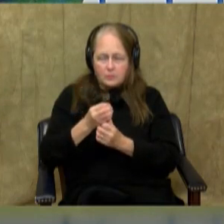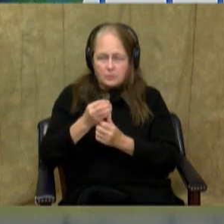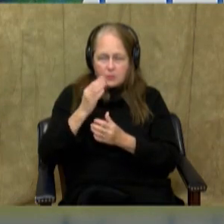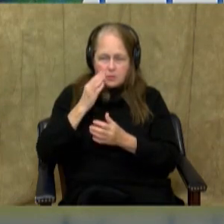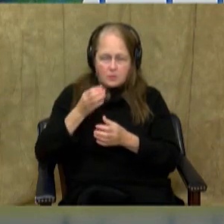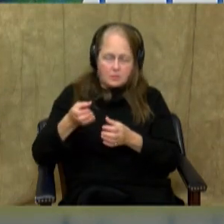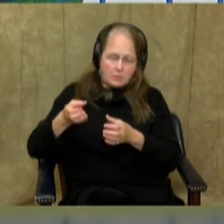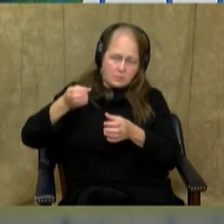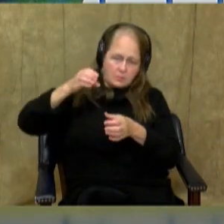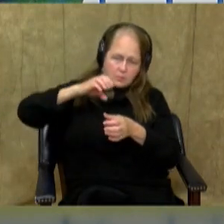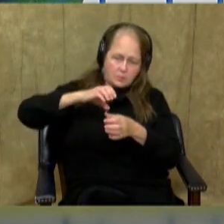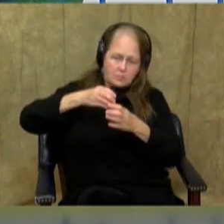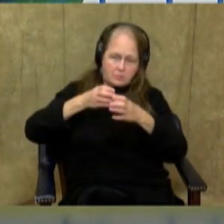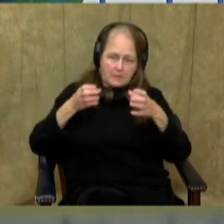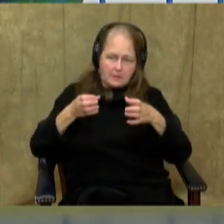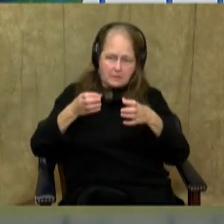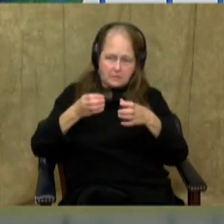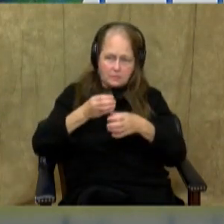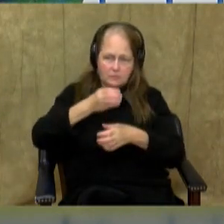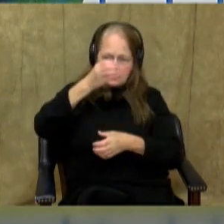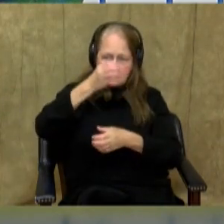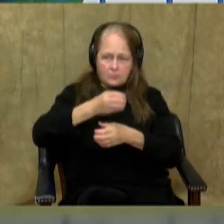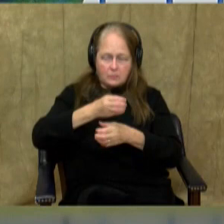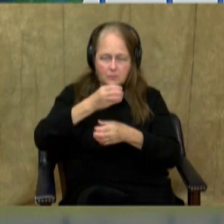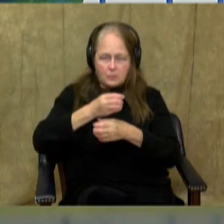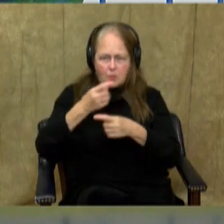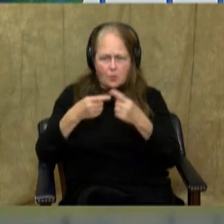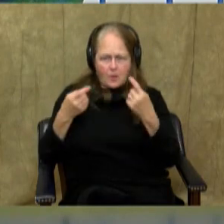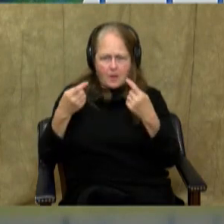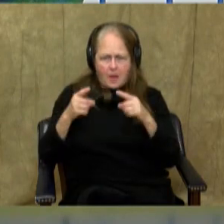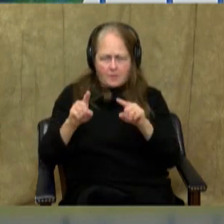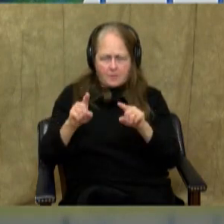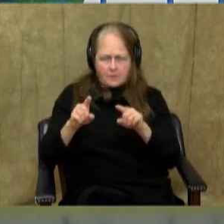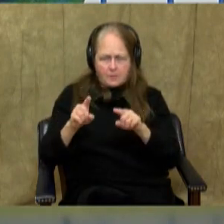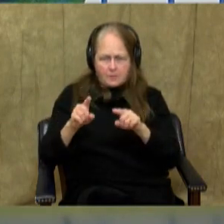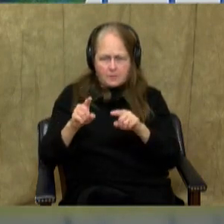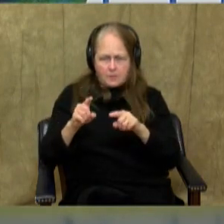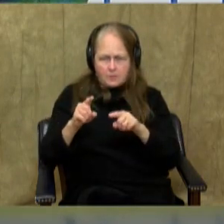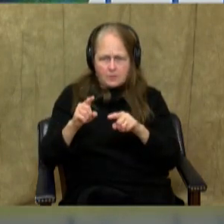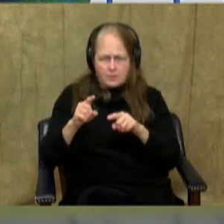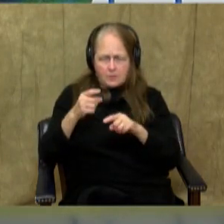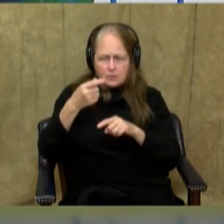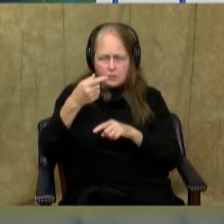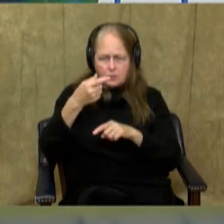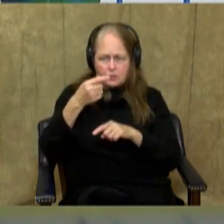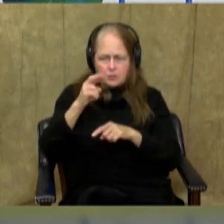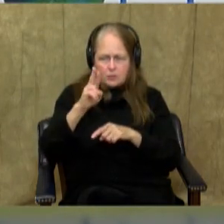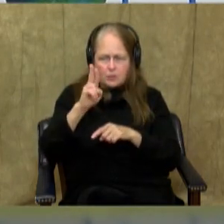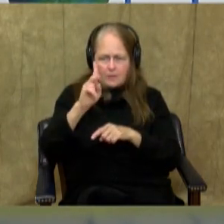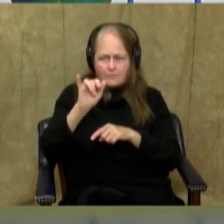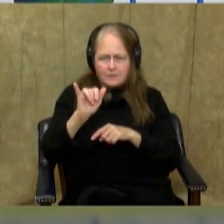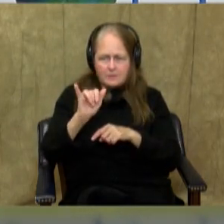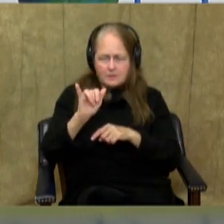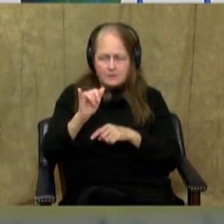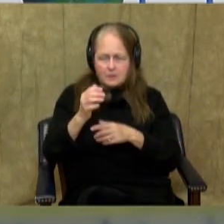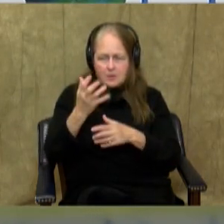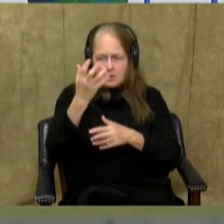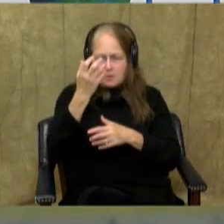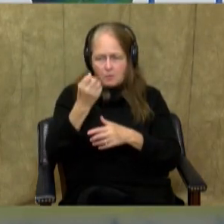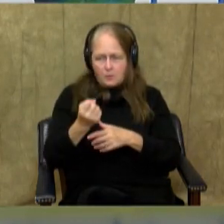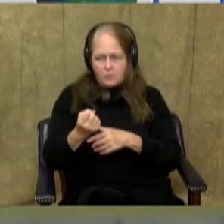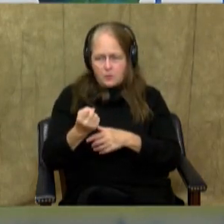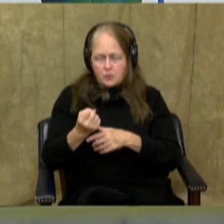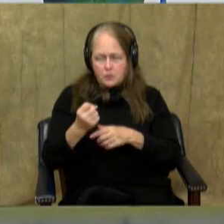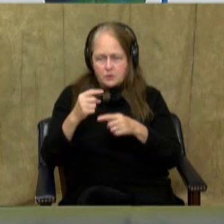and I'll pour it into this container, let's talk about what's happening. Gravity is pulling the water from one